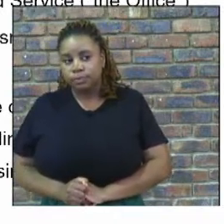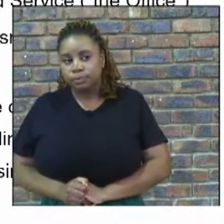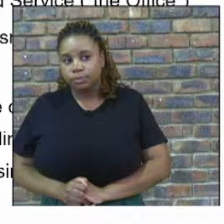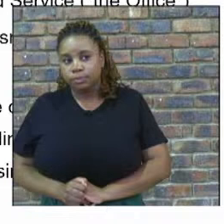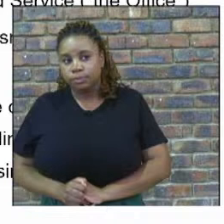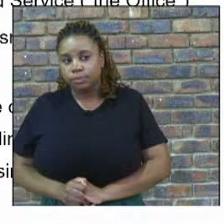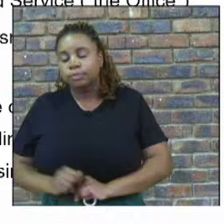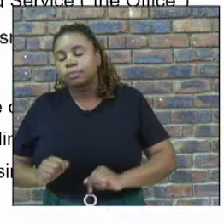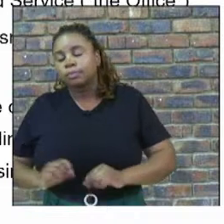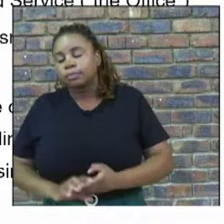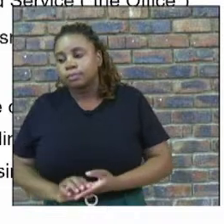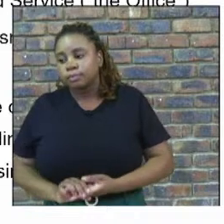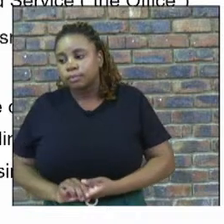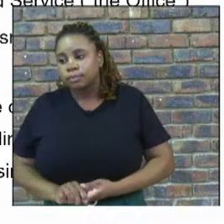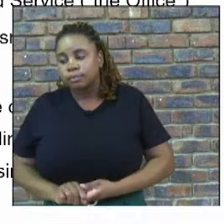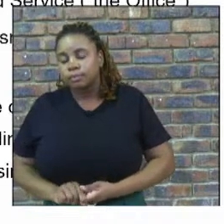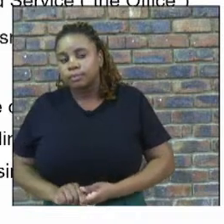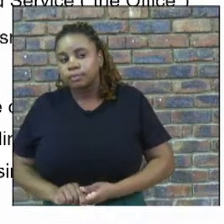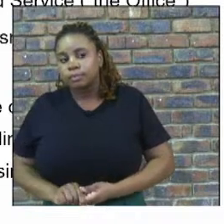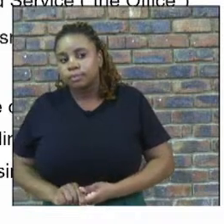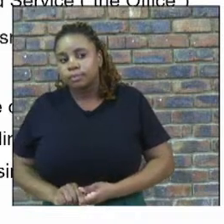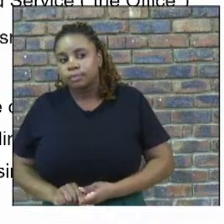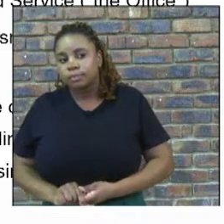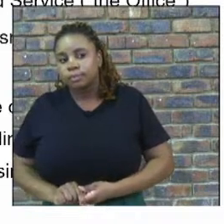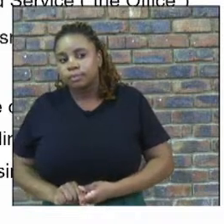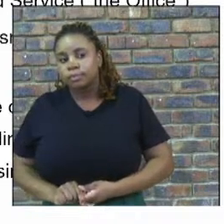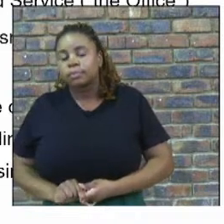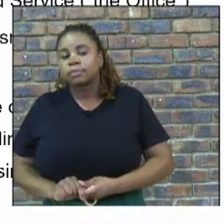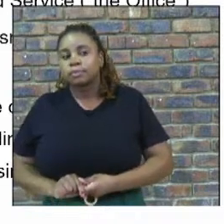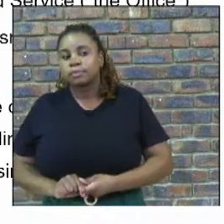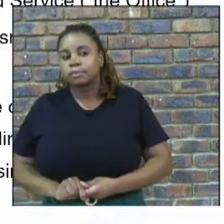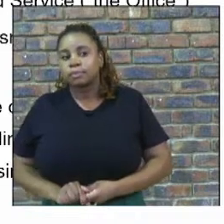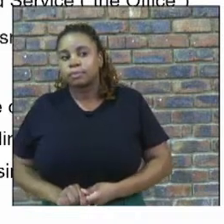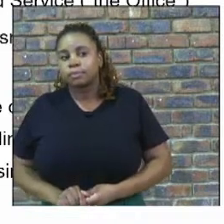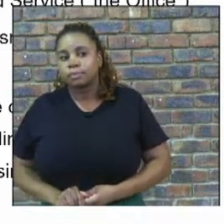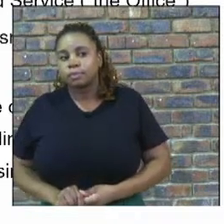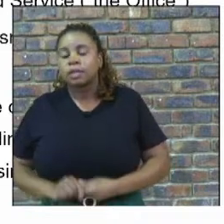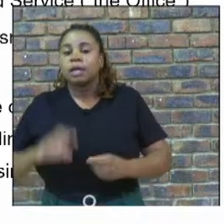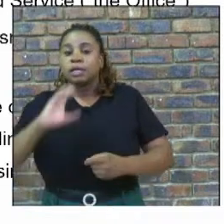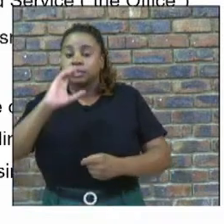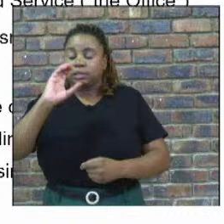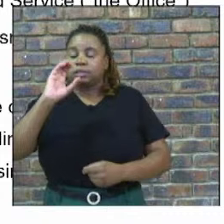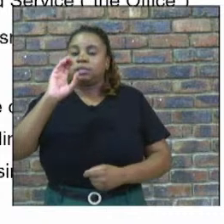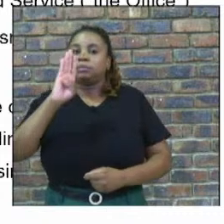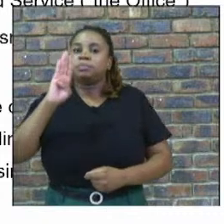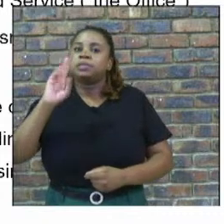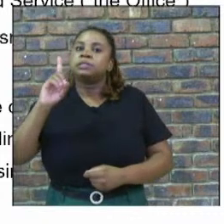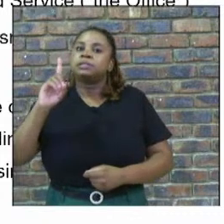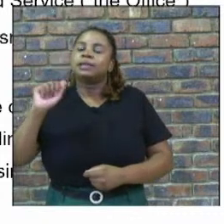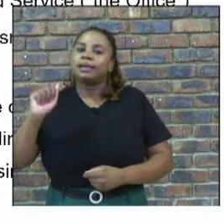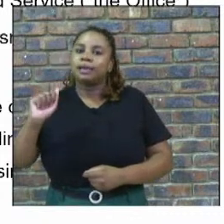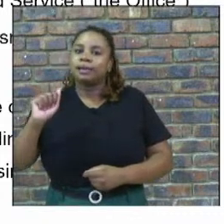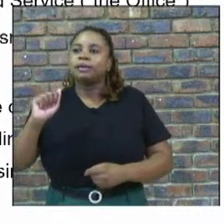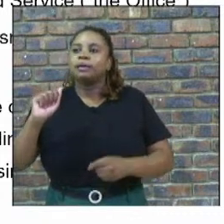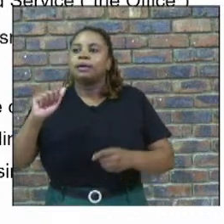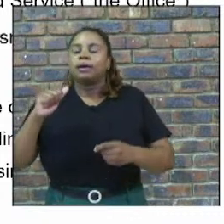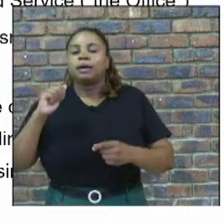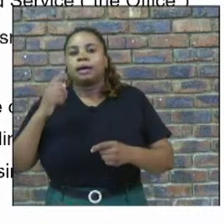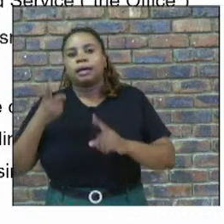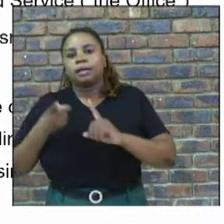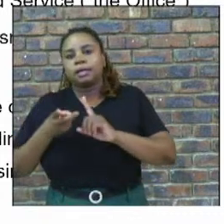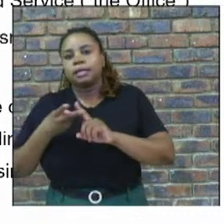CFA, the Cooperatives Bank Development Agency, the CBDA, and the Small Enterprise Development